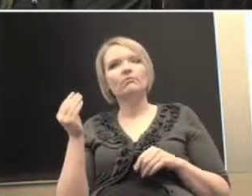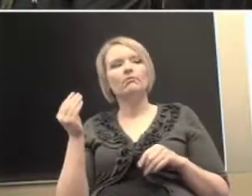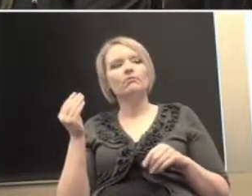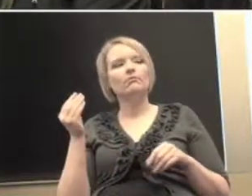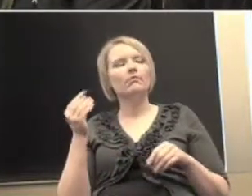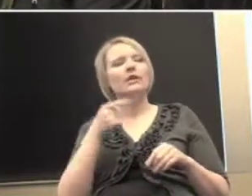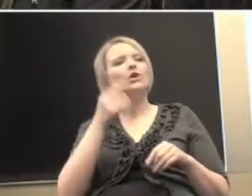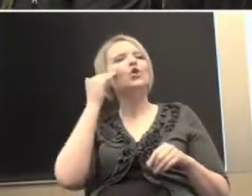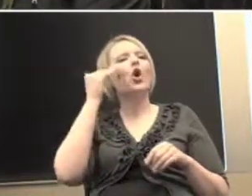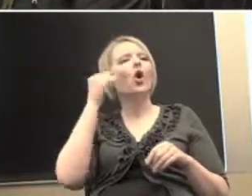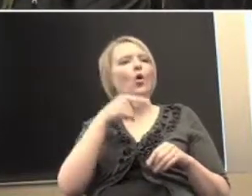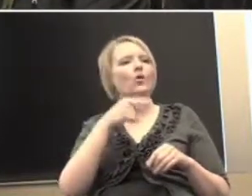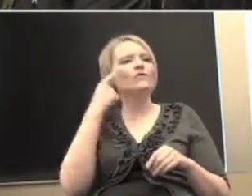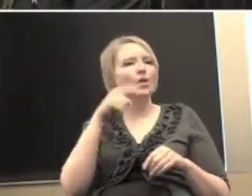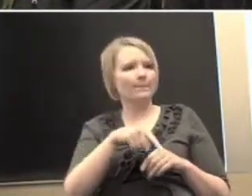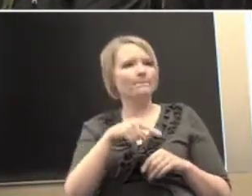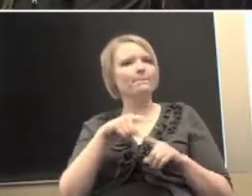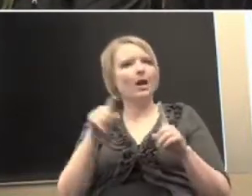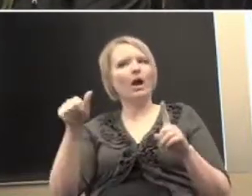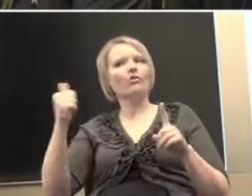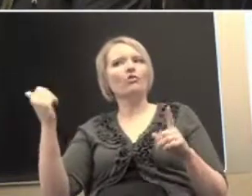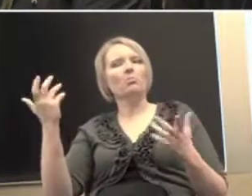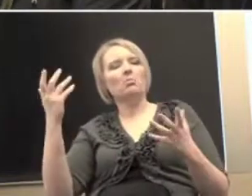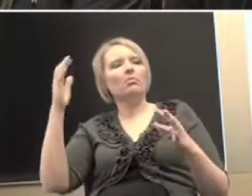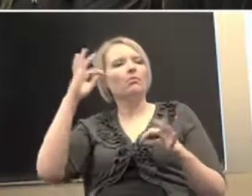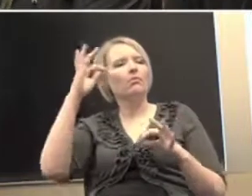and escalating those other behaviors.